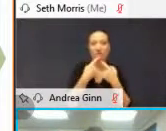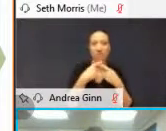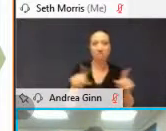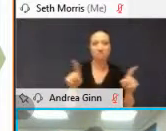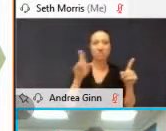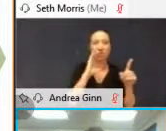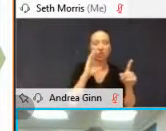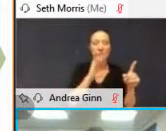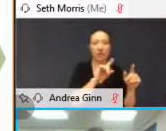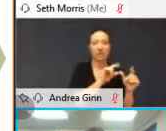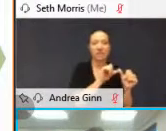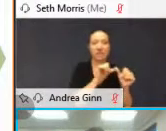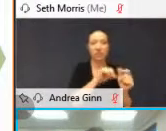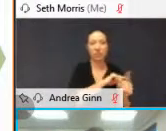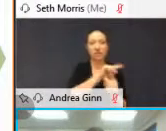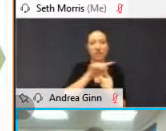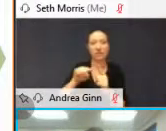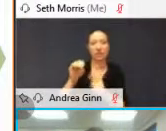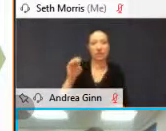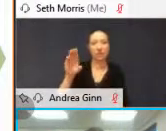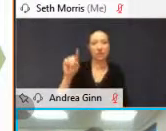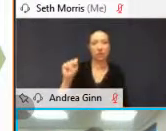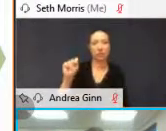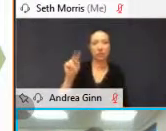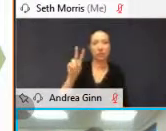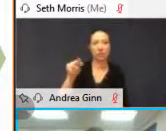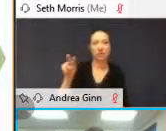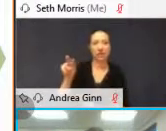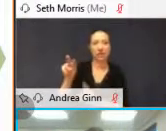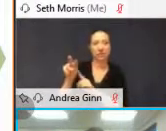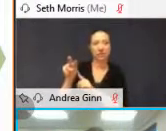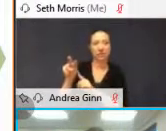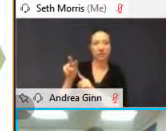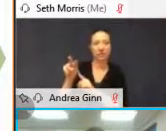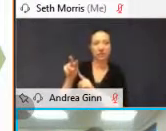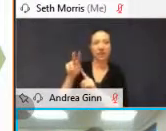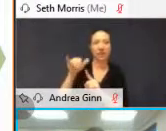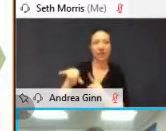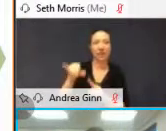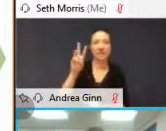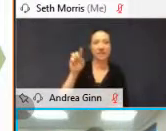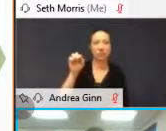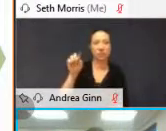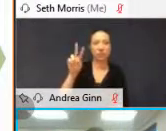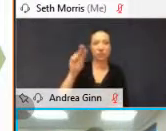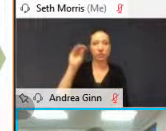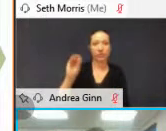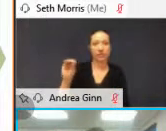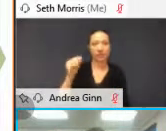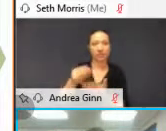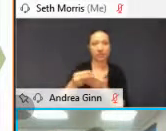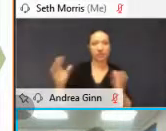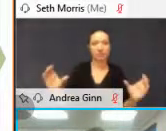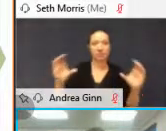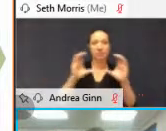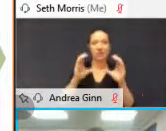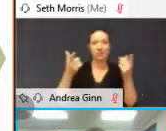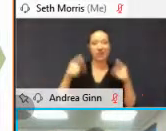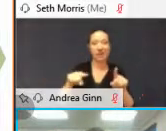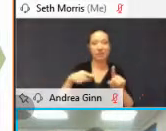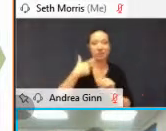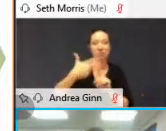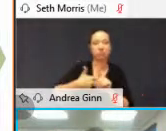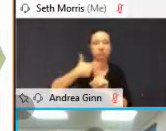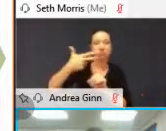October 22nd. We receive the 6.2% match on a quarterly basis. So because at this